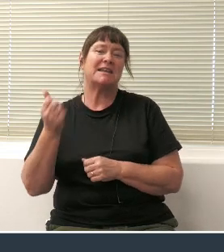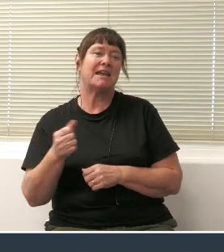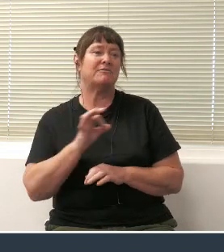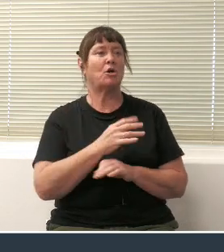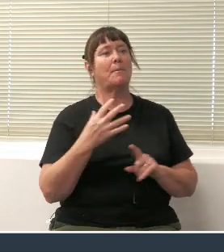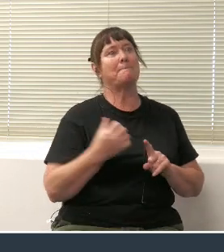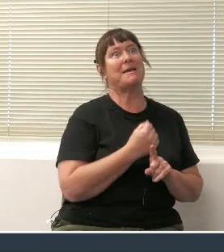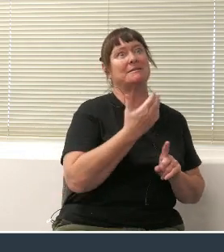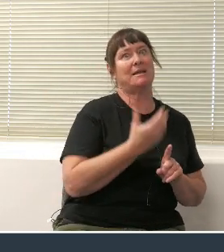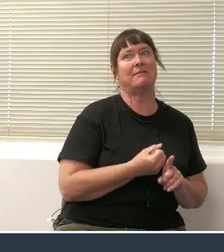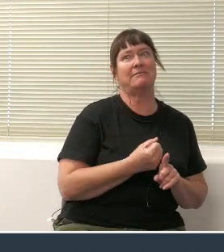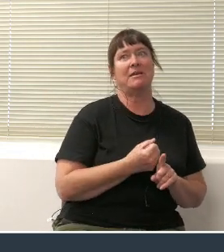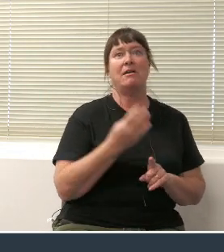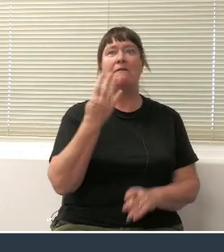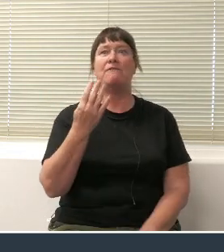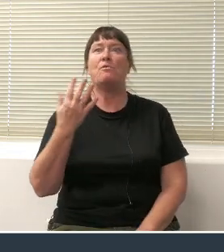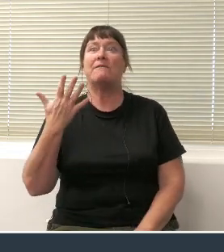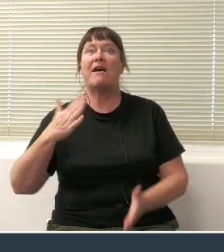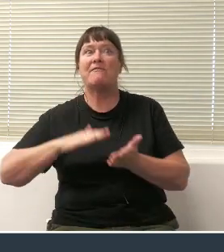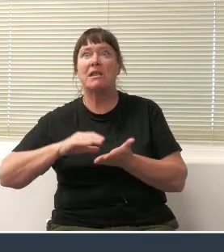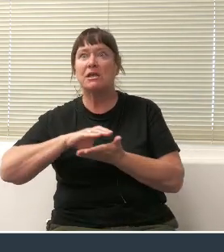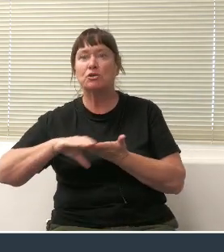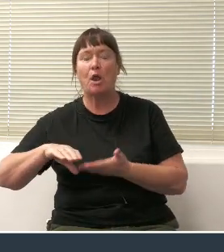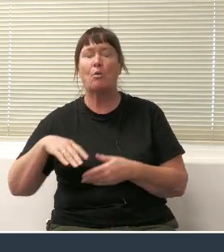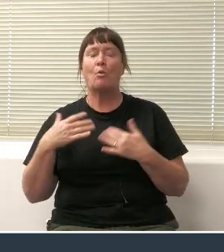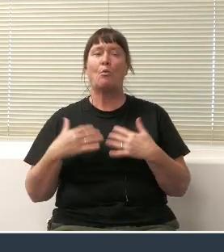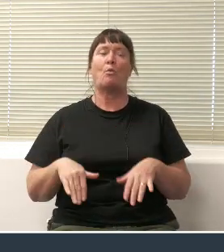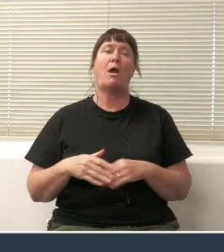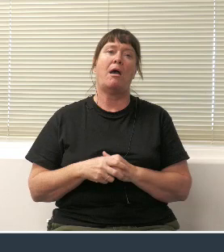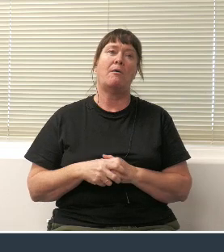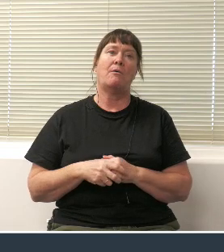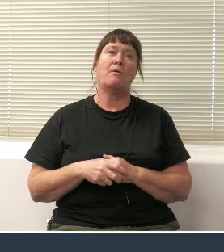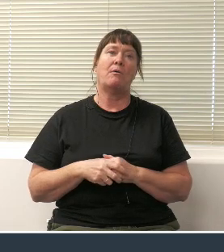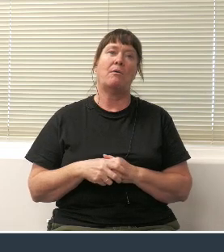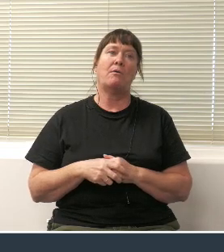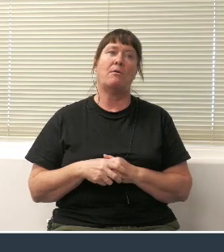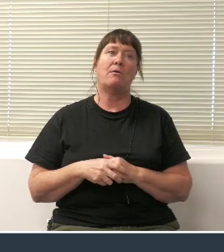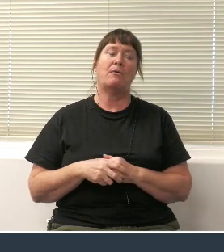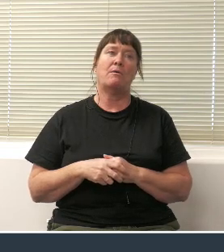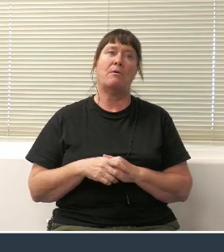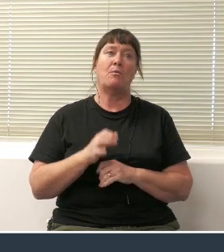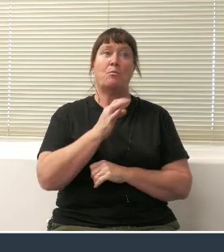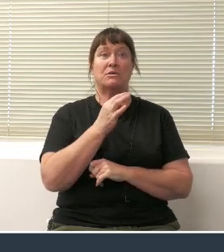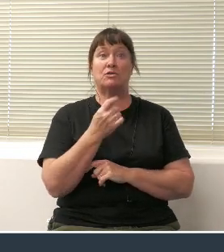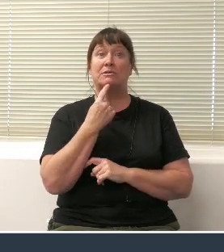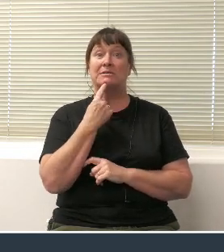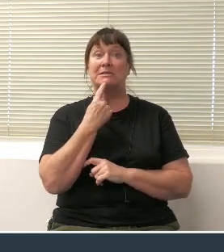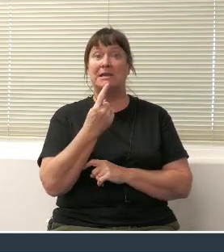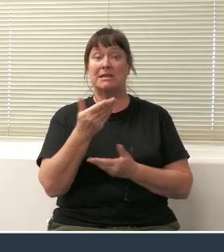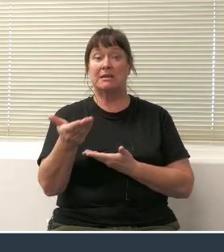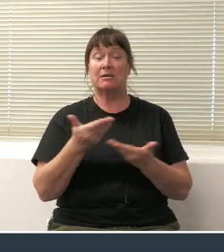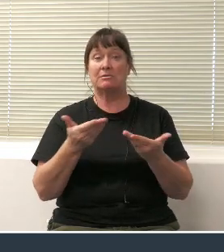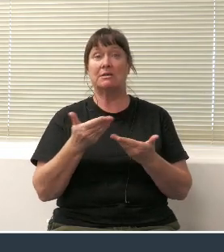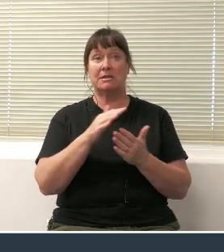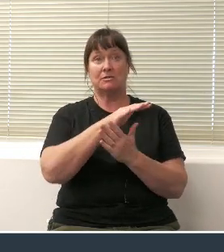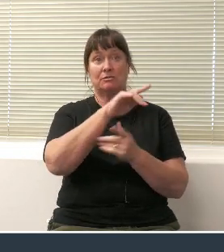a must have. $45 million, which was not actually indicated in our